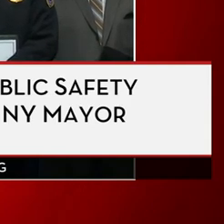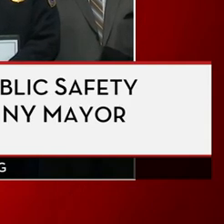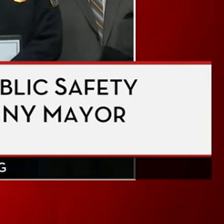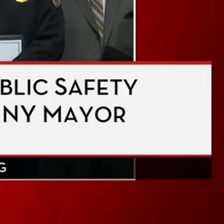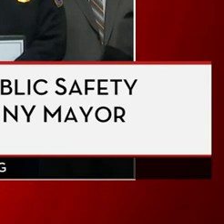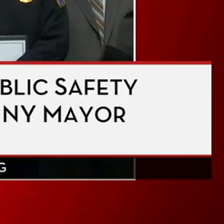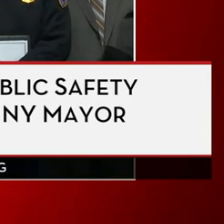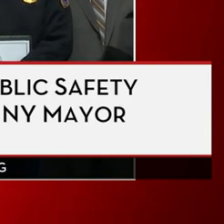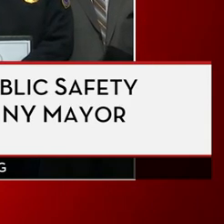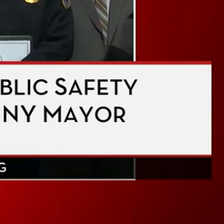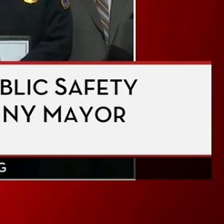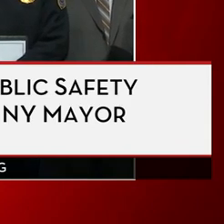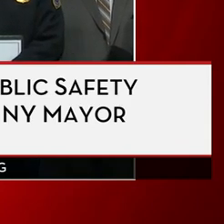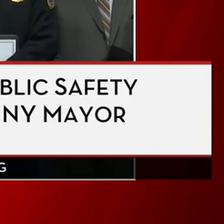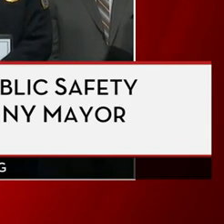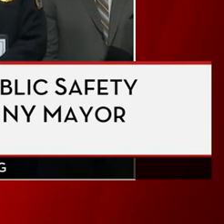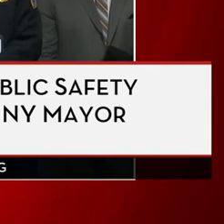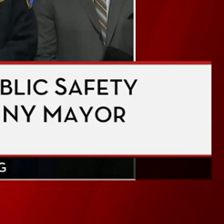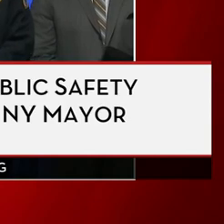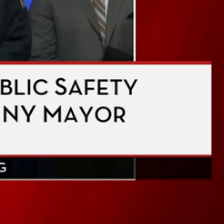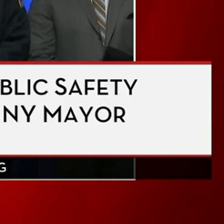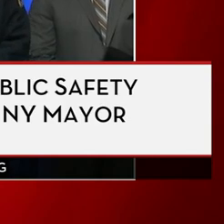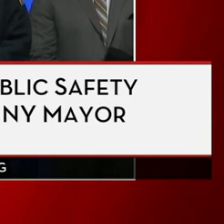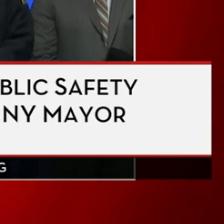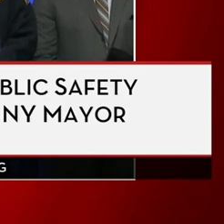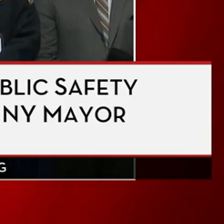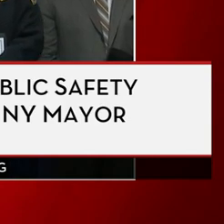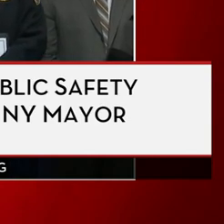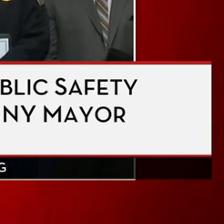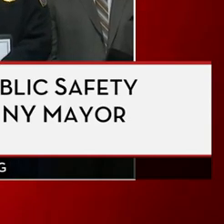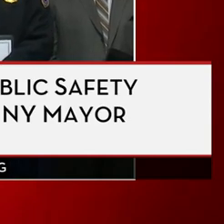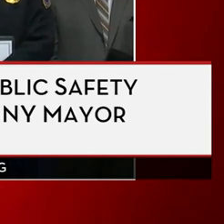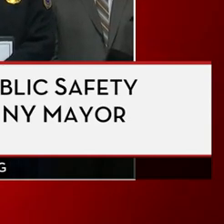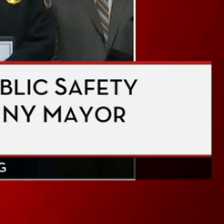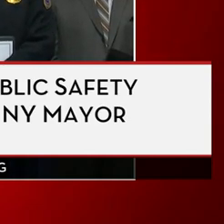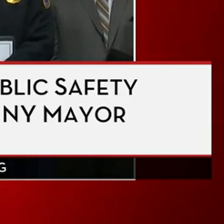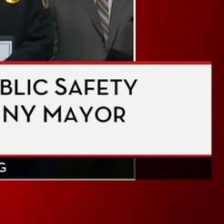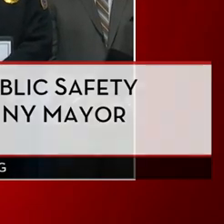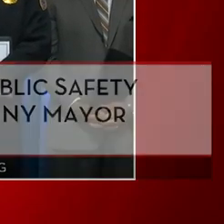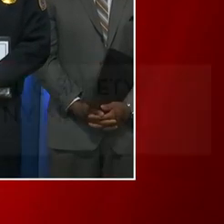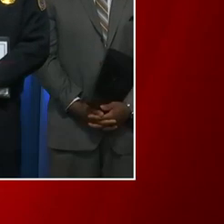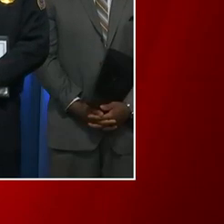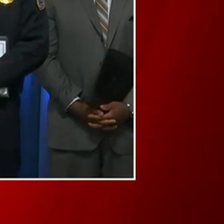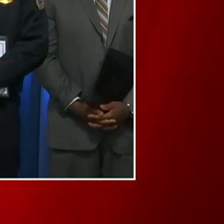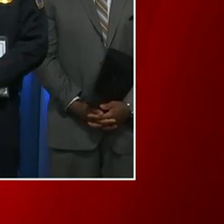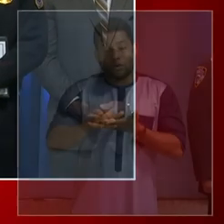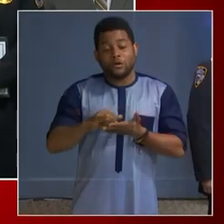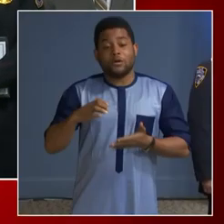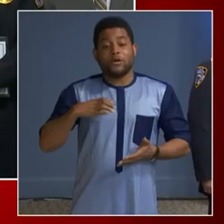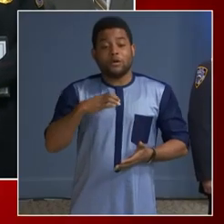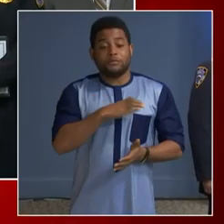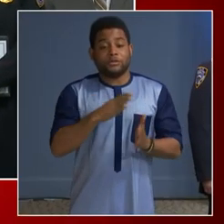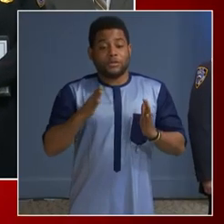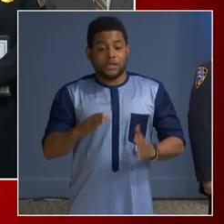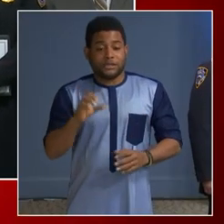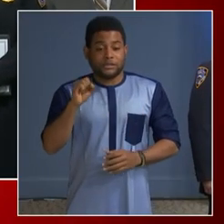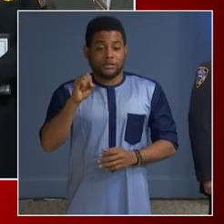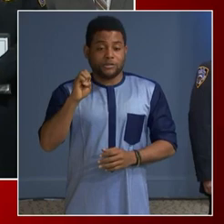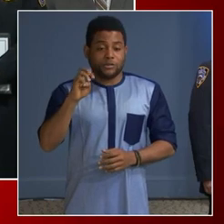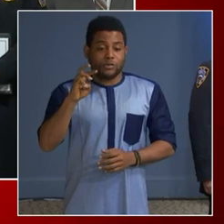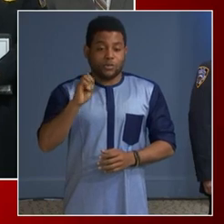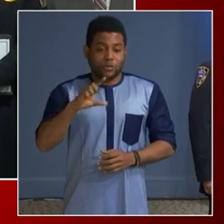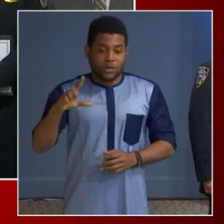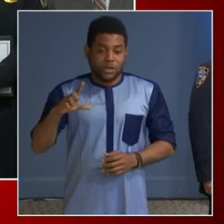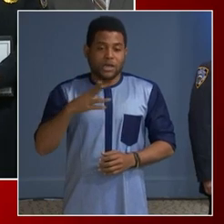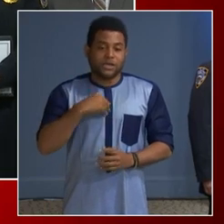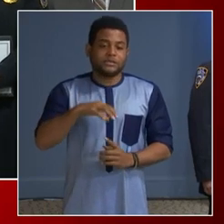the Commissioner of the New York Police Department, Commissioner Sewell, as well as Special Agent Charlie Patterson, who is the